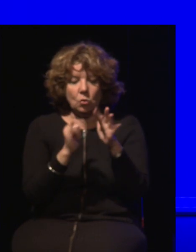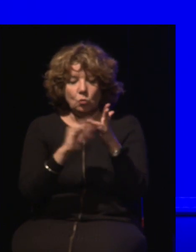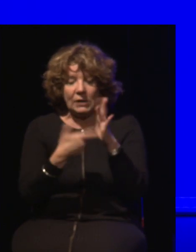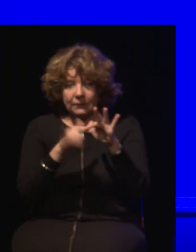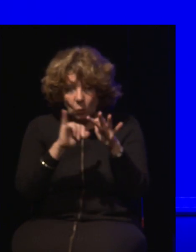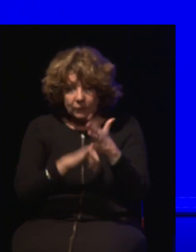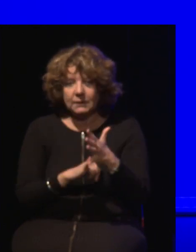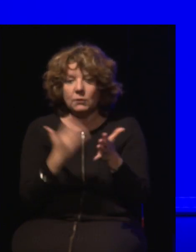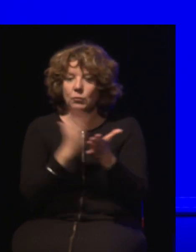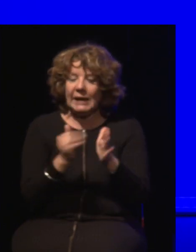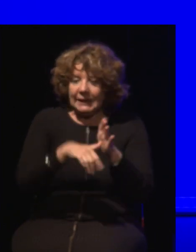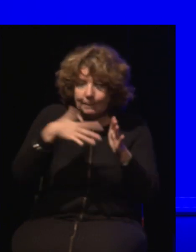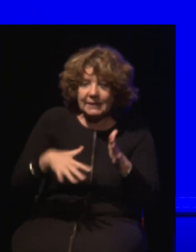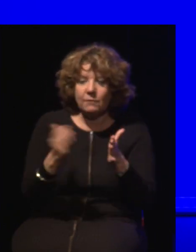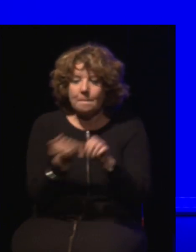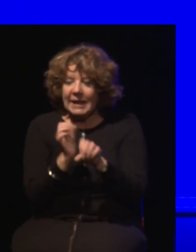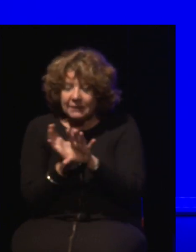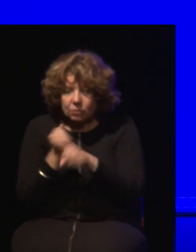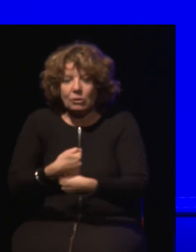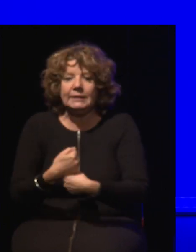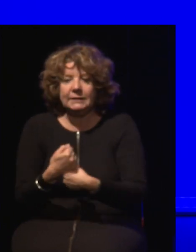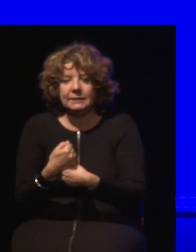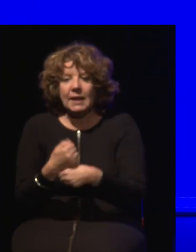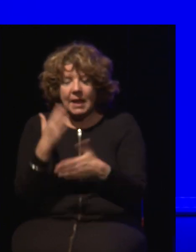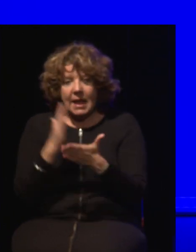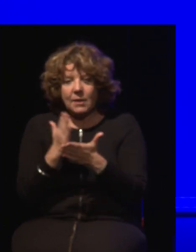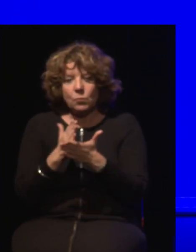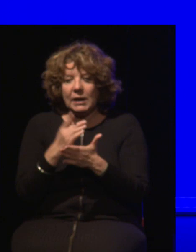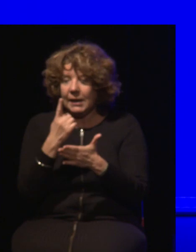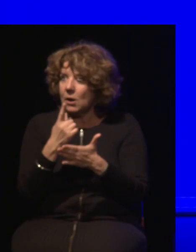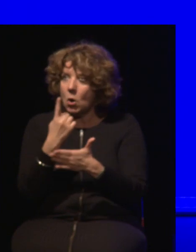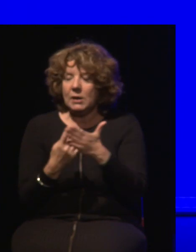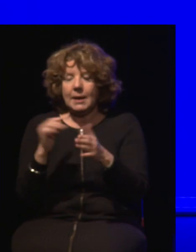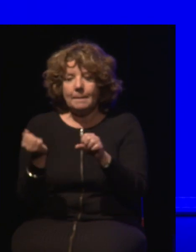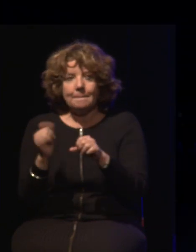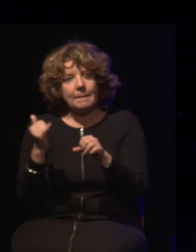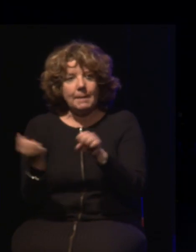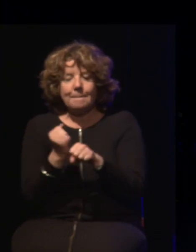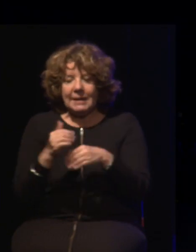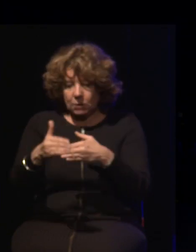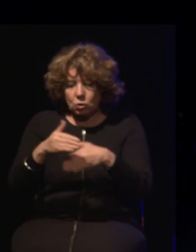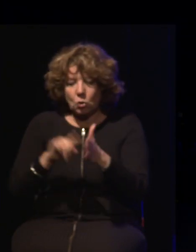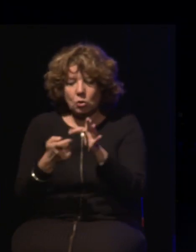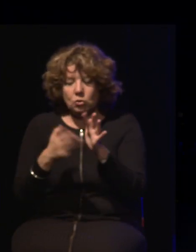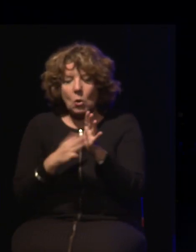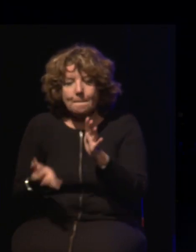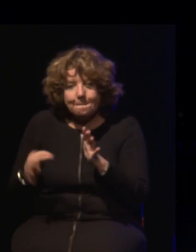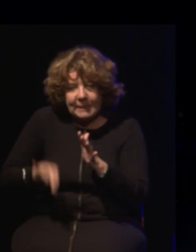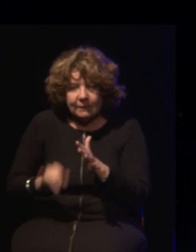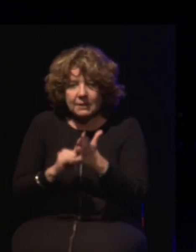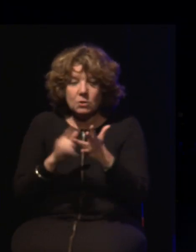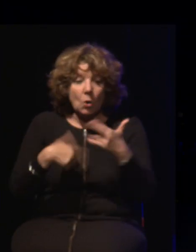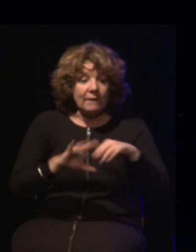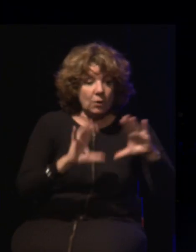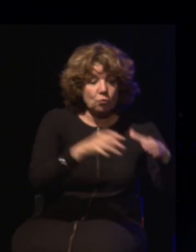expends energy, it induces stress, it's a distraction, and it may only lead to short-term benefits. So a species that